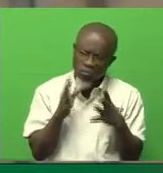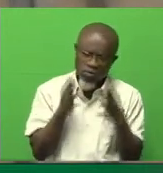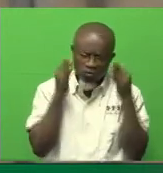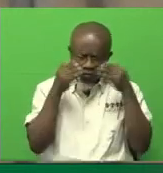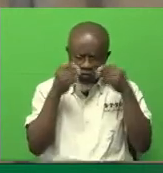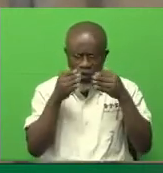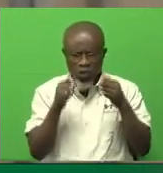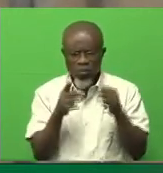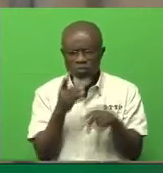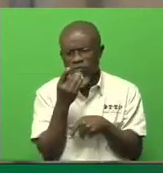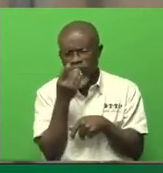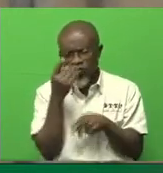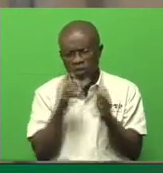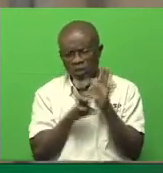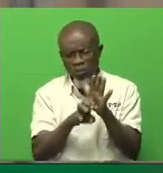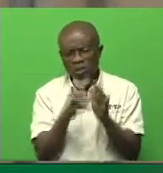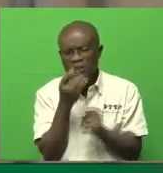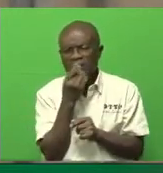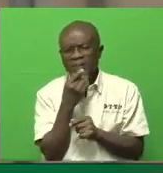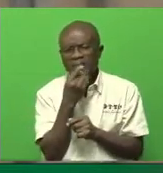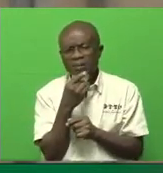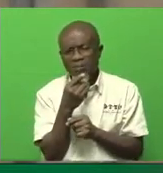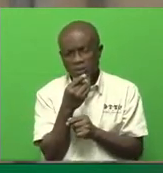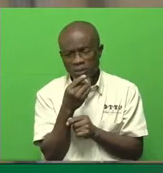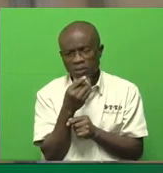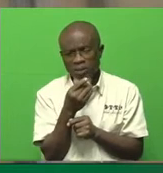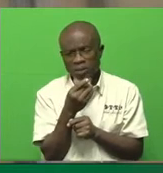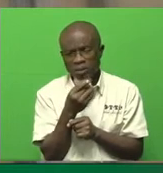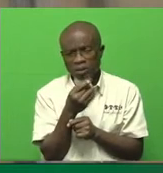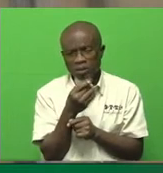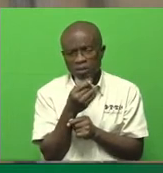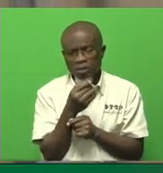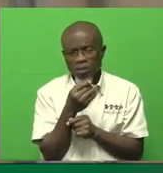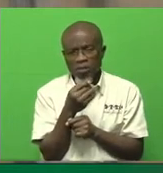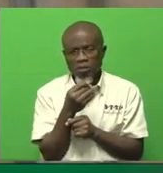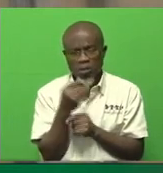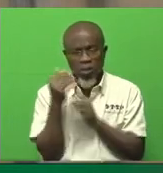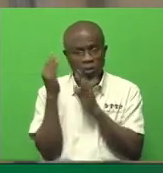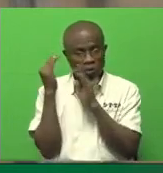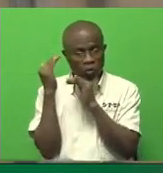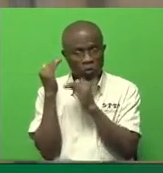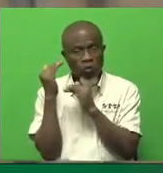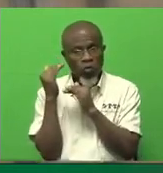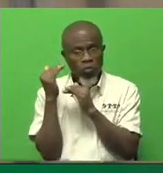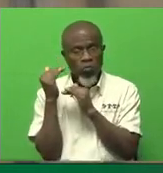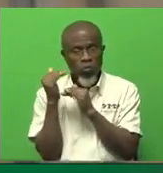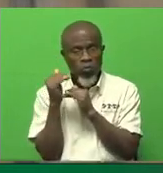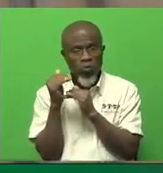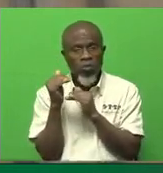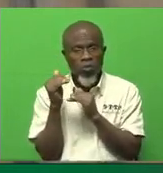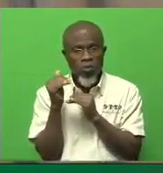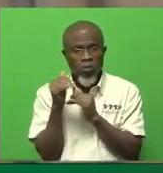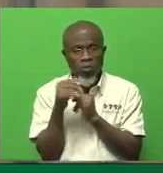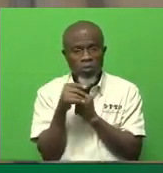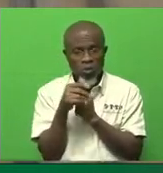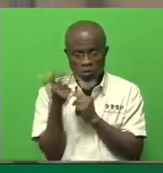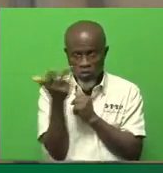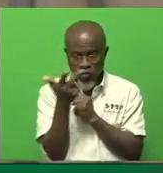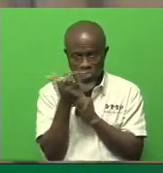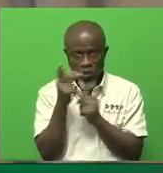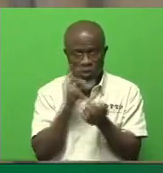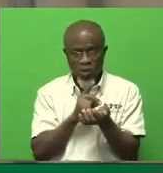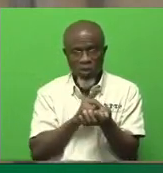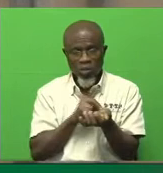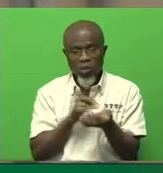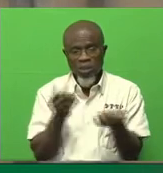dealing with diabetes and I hope my three colleagues recognize it Dr ragbir I know you have a a good general practice